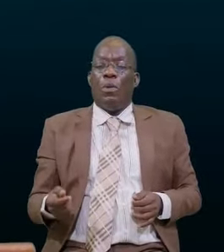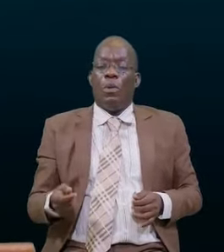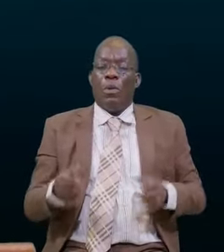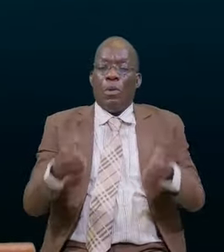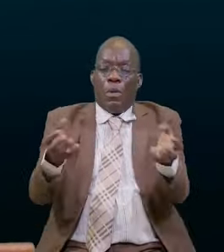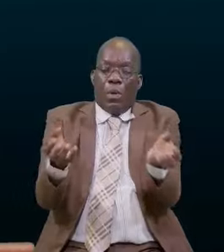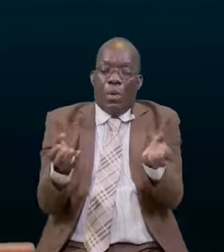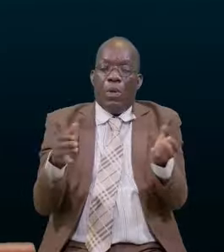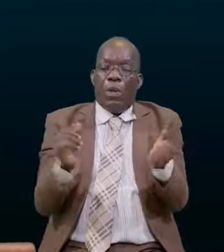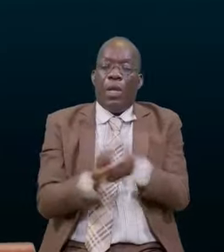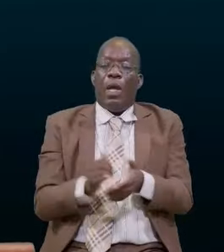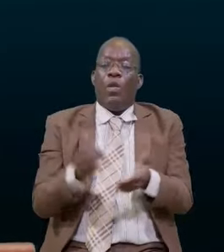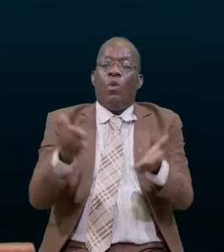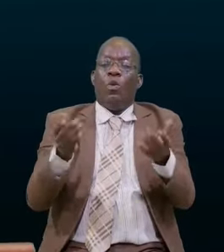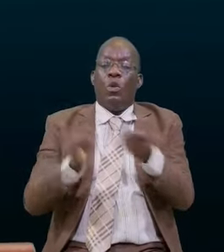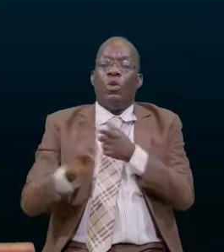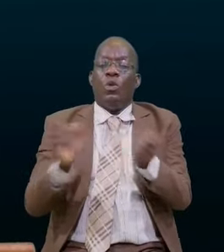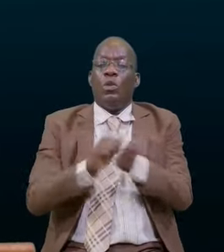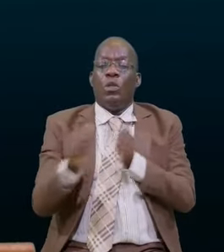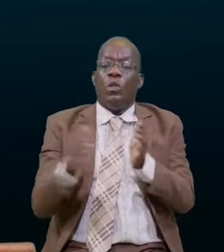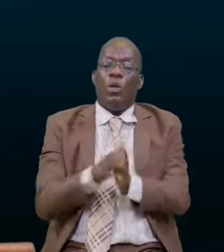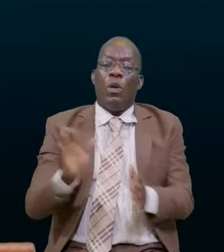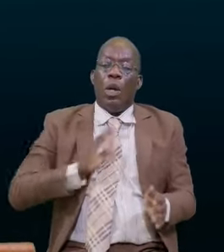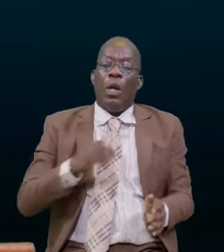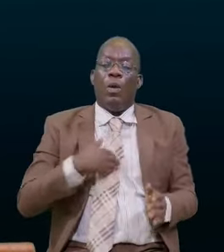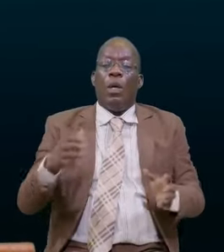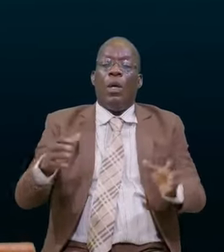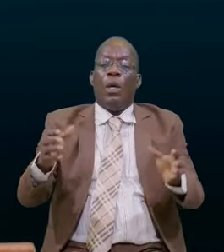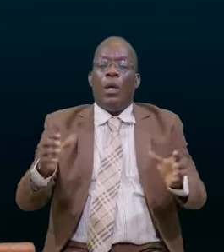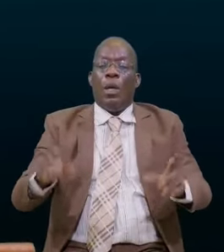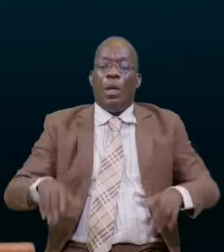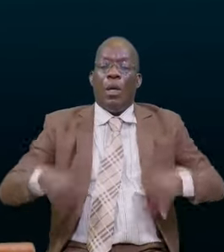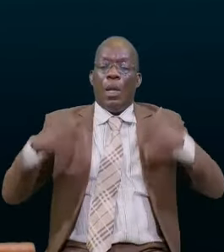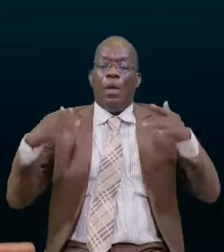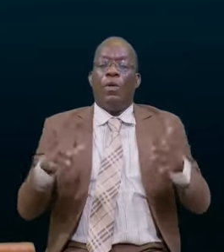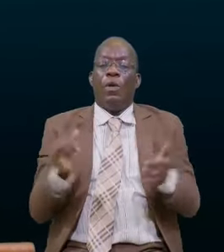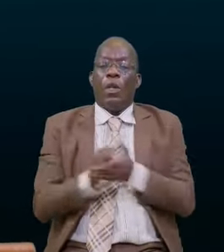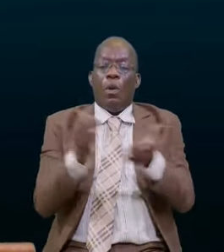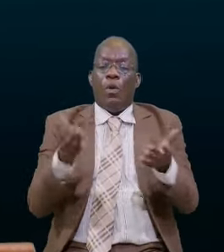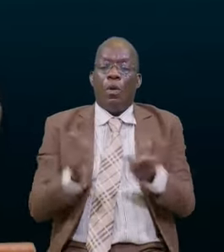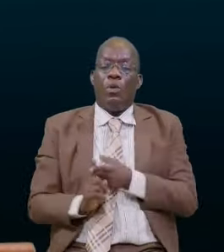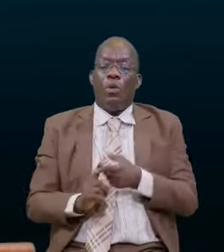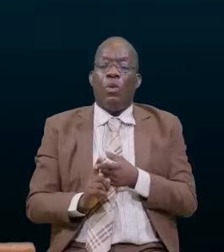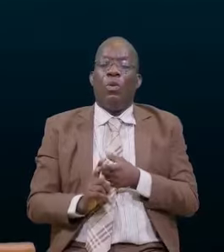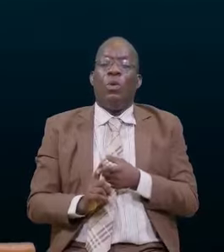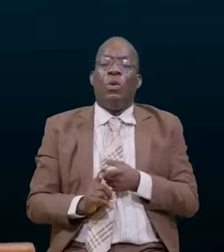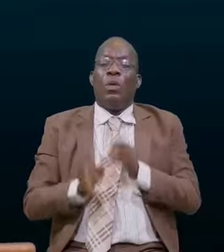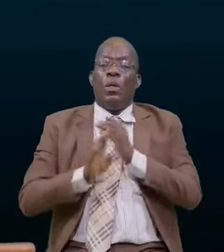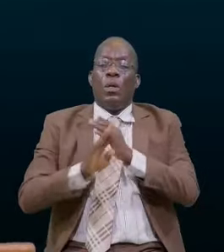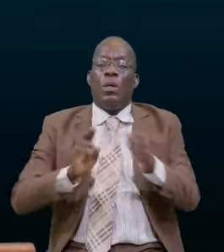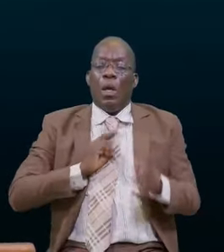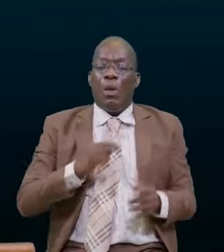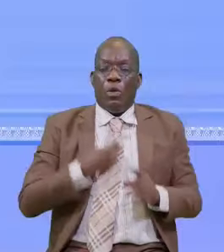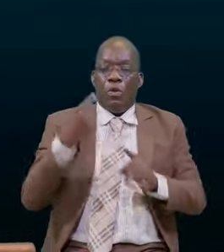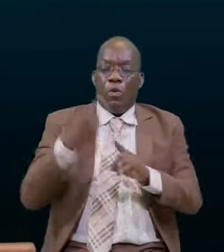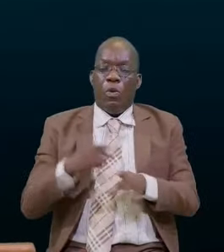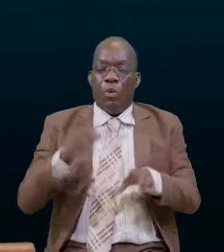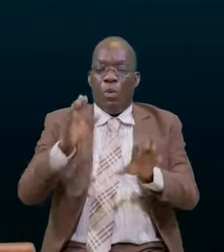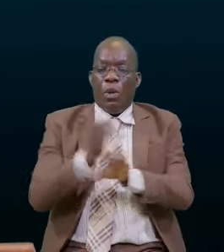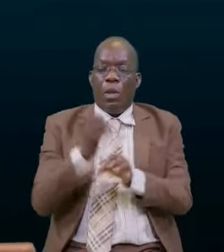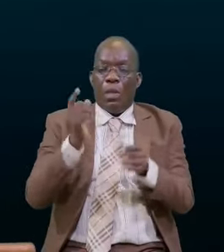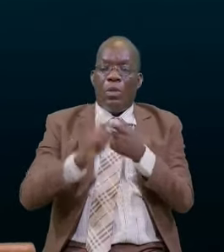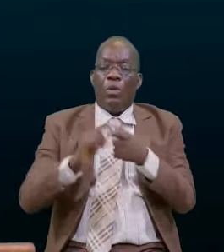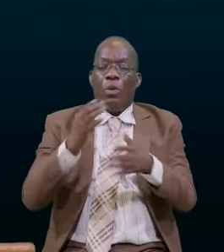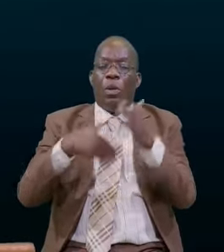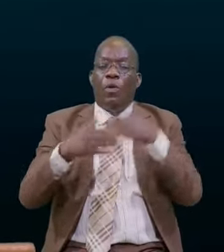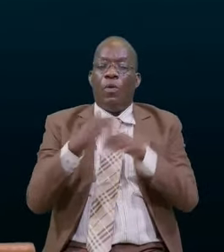lives and is destroying our spiritual life destroying our destiny hindering us from being able to make progress spiritually open your